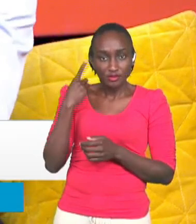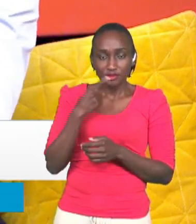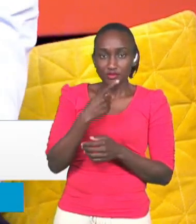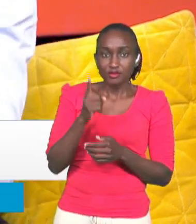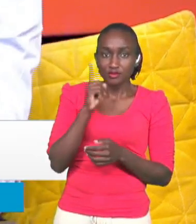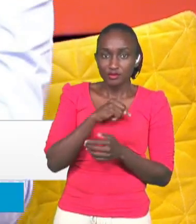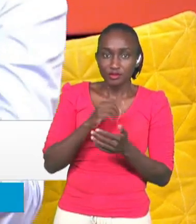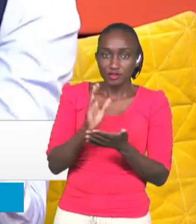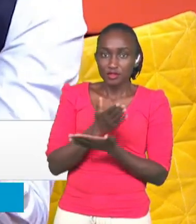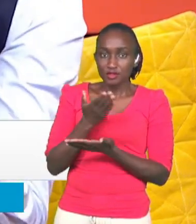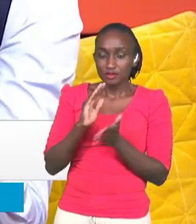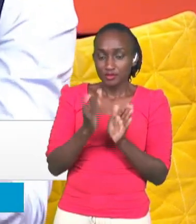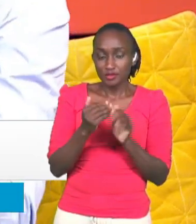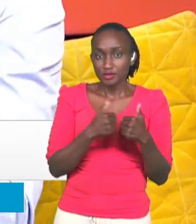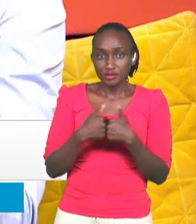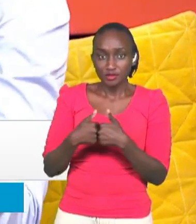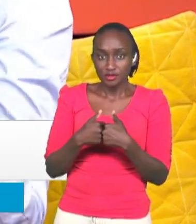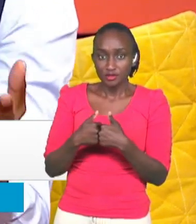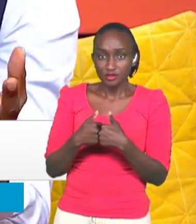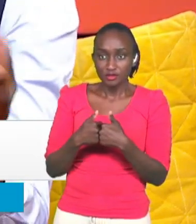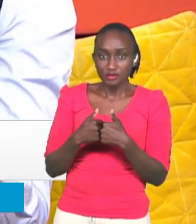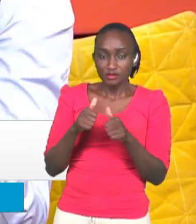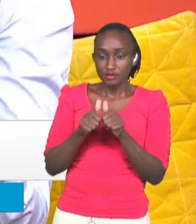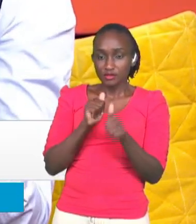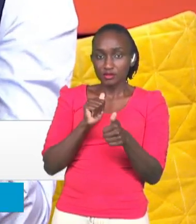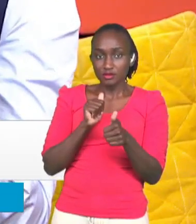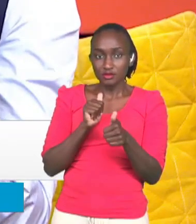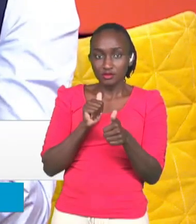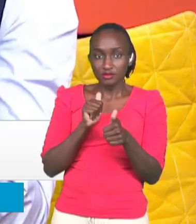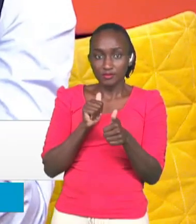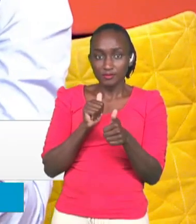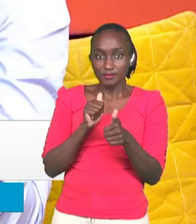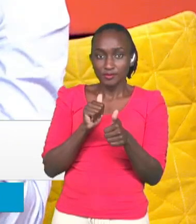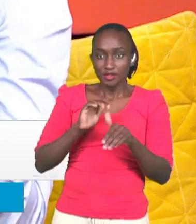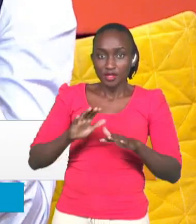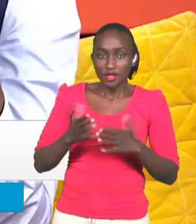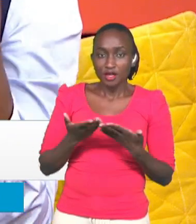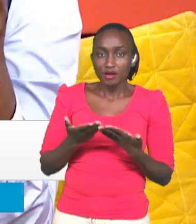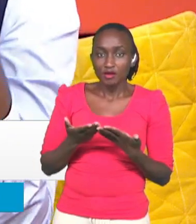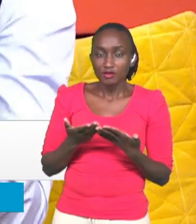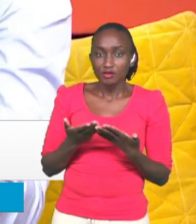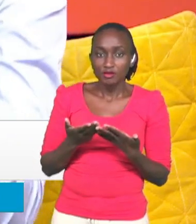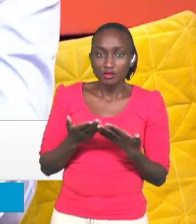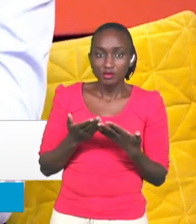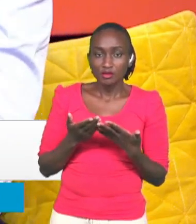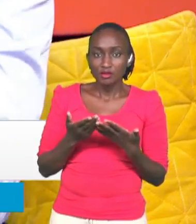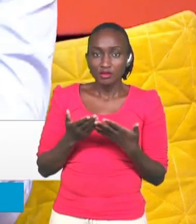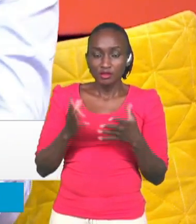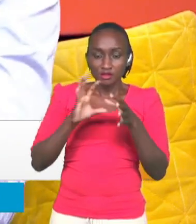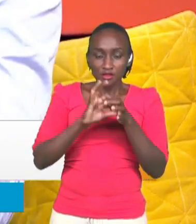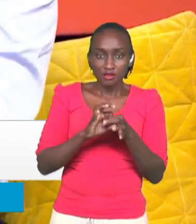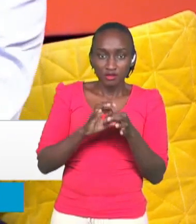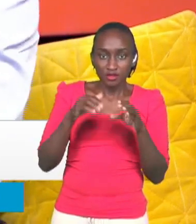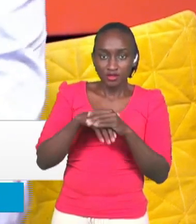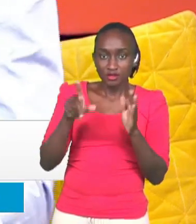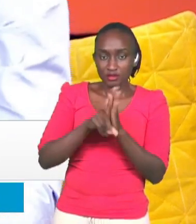mentioned some will face challenges, the rejection at some point. Now, how can they now be amalgamated into the